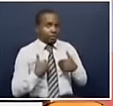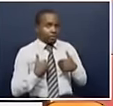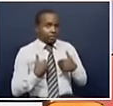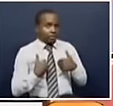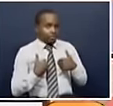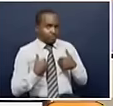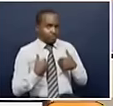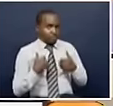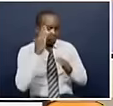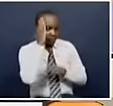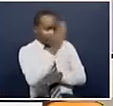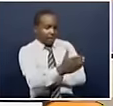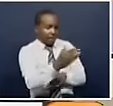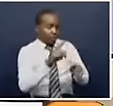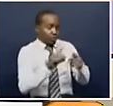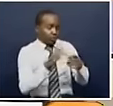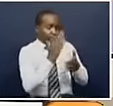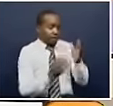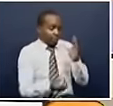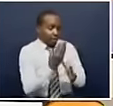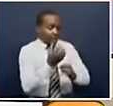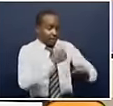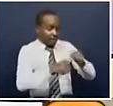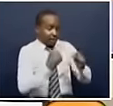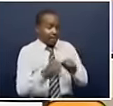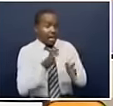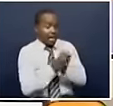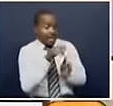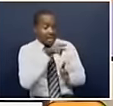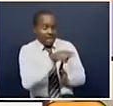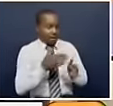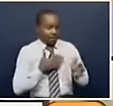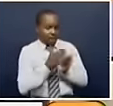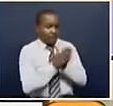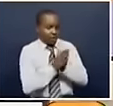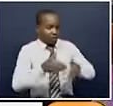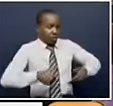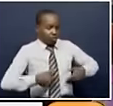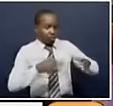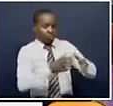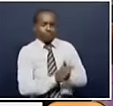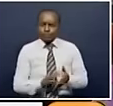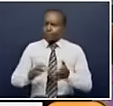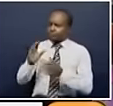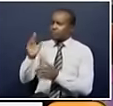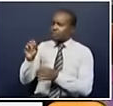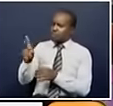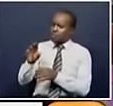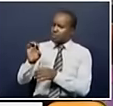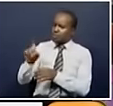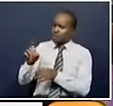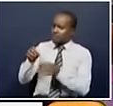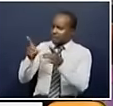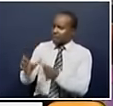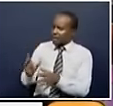channeled towards some productive activities. And that is so much my passion for the youth. So you're the executive director of the KCB Foundation. Take